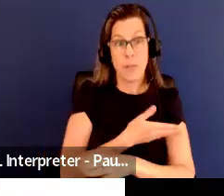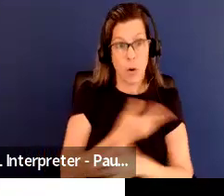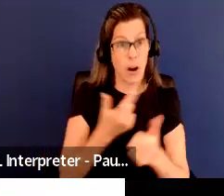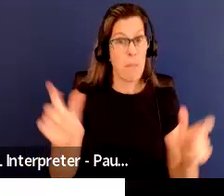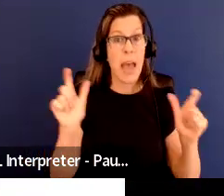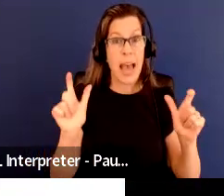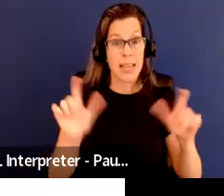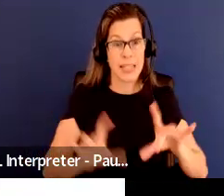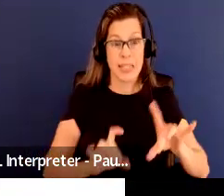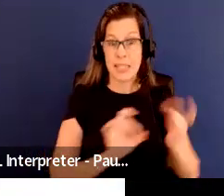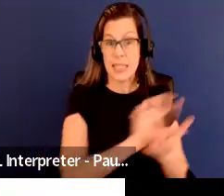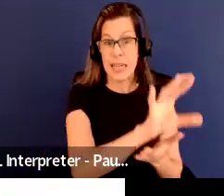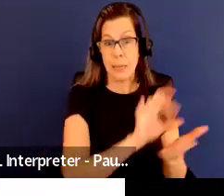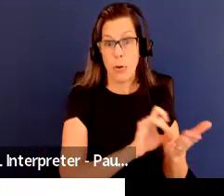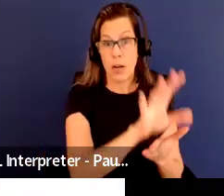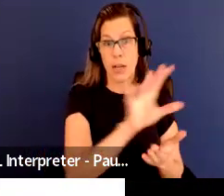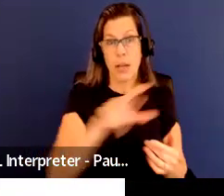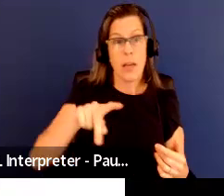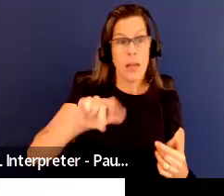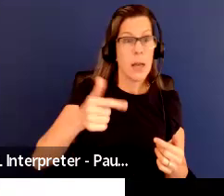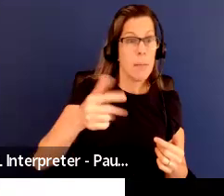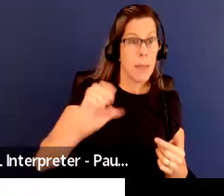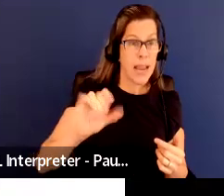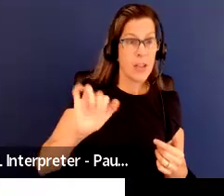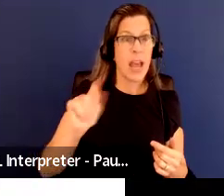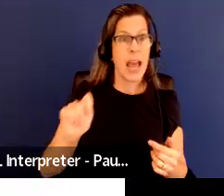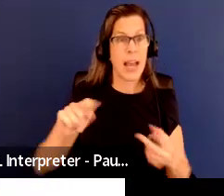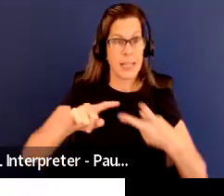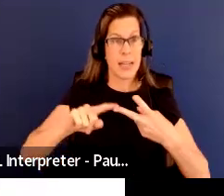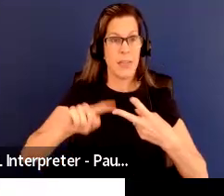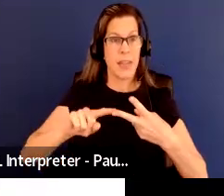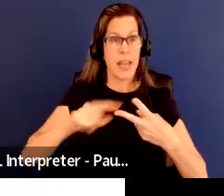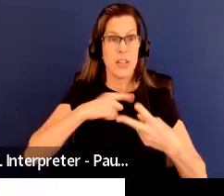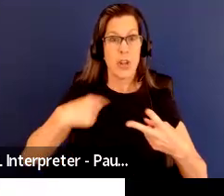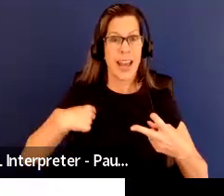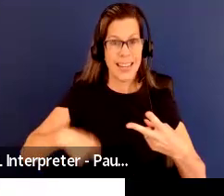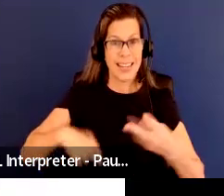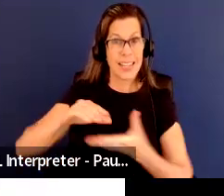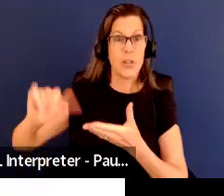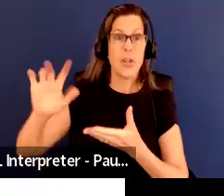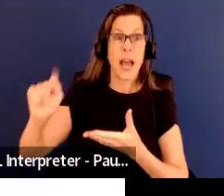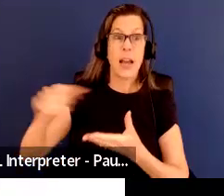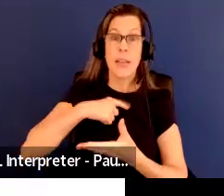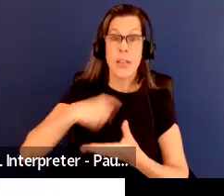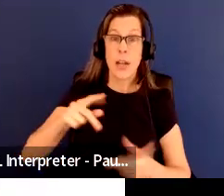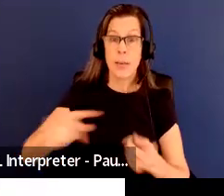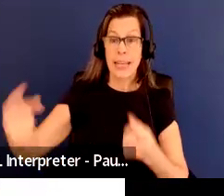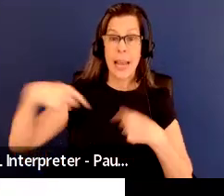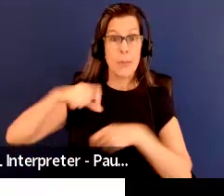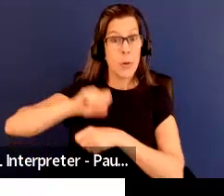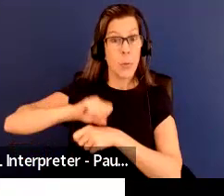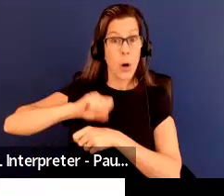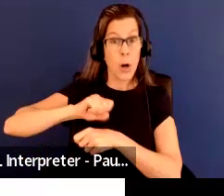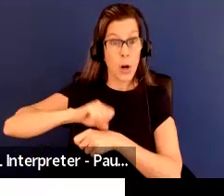deportation, there was the Page Act and the Chinese Exclusion Act, because the Chinese had come to work. They had come to